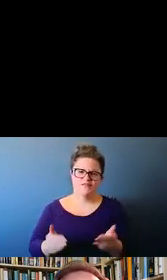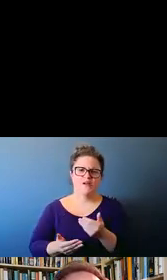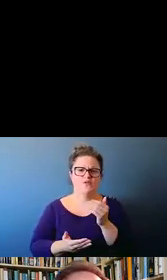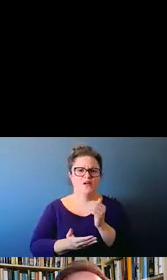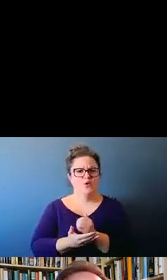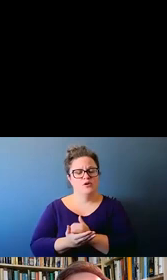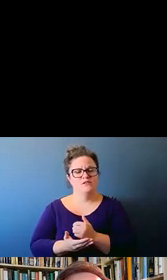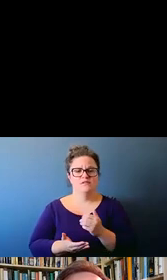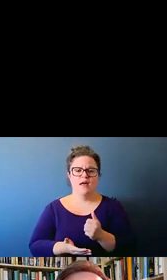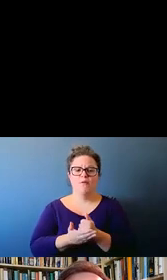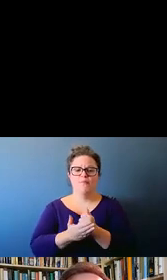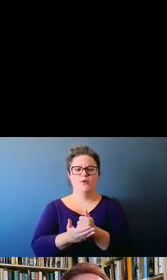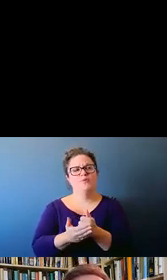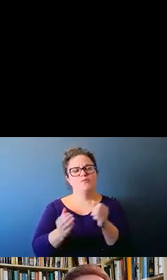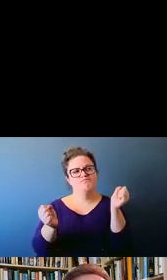give you a broad introductory